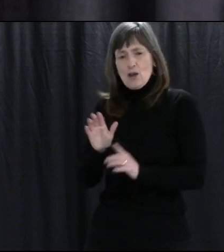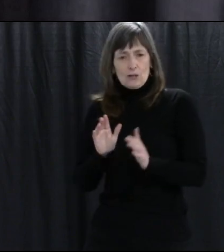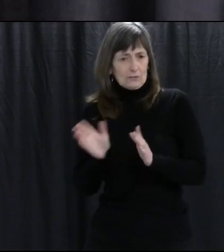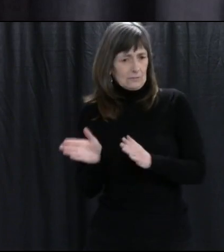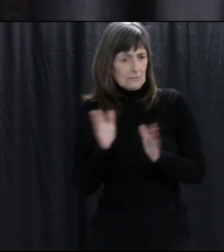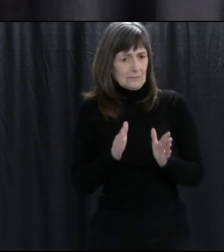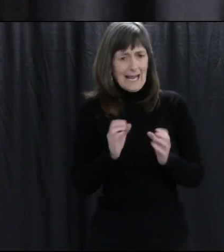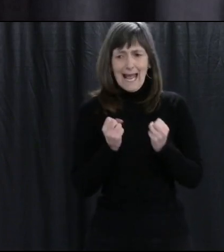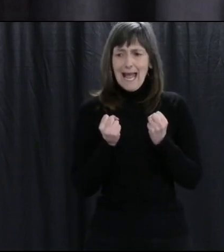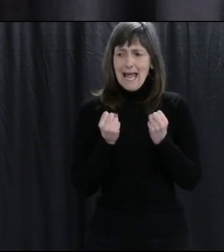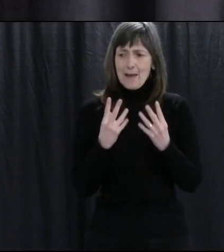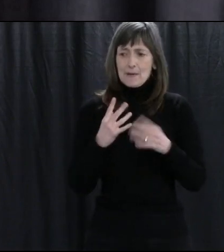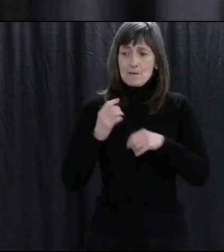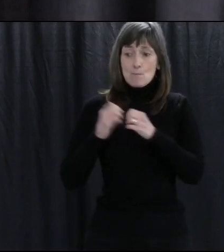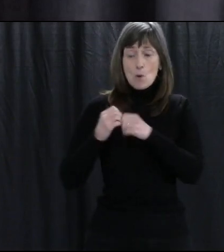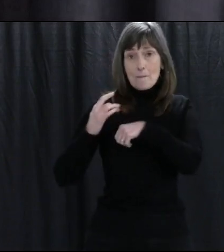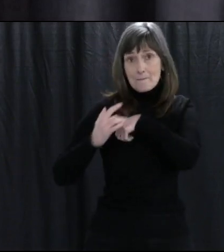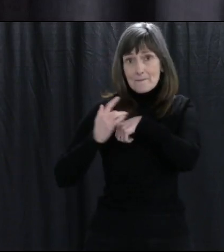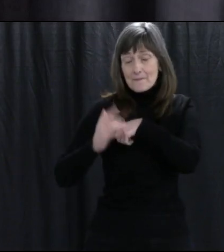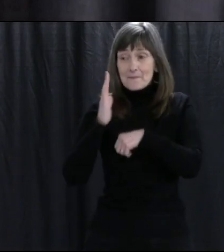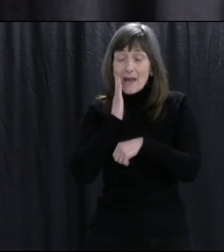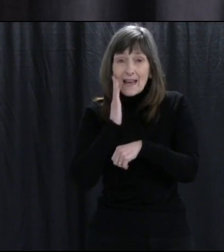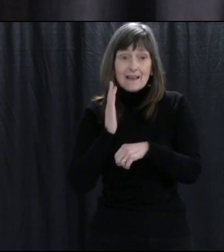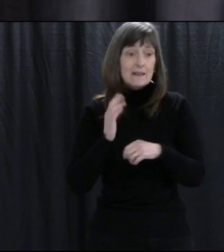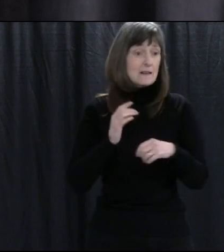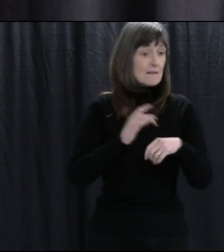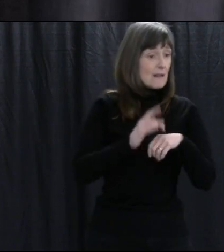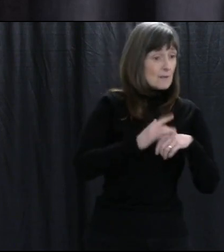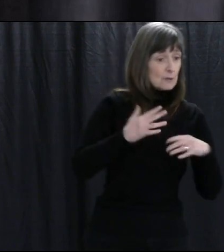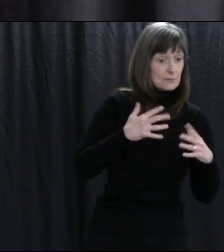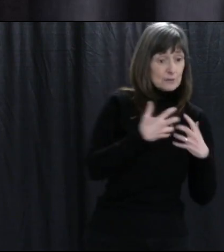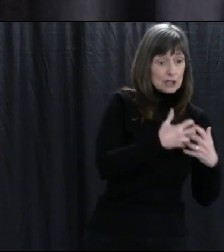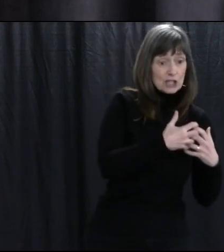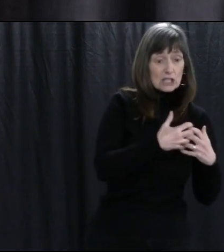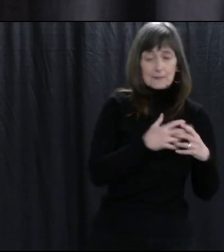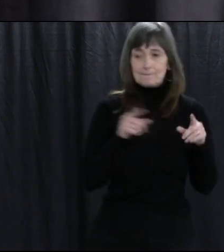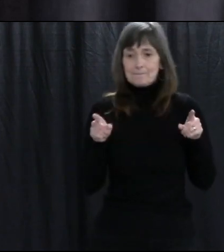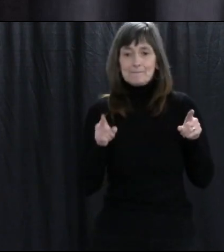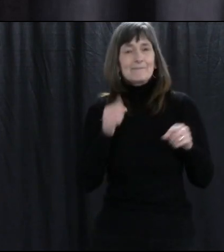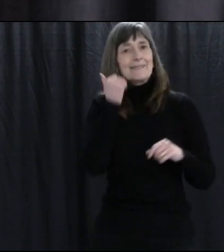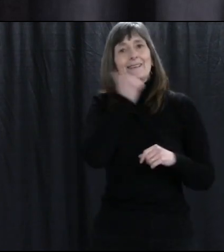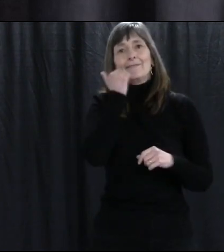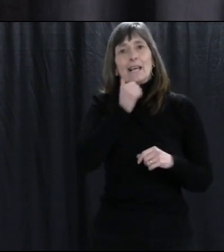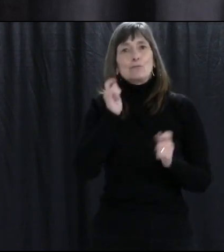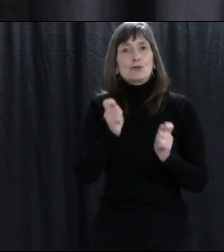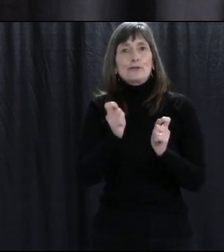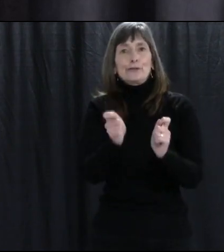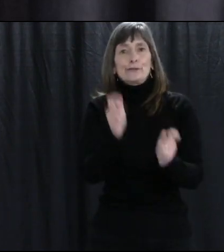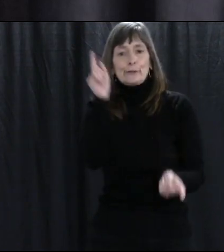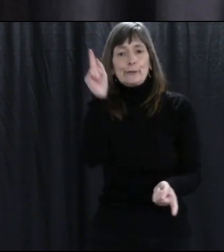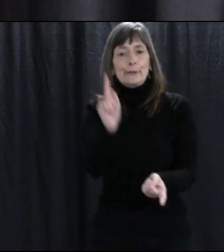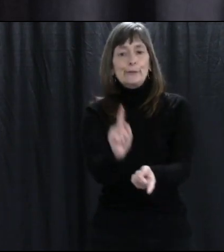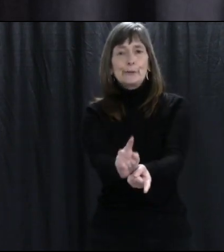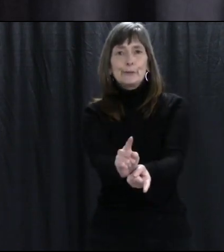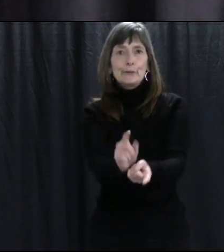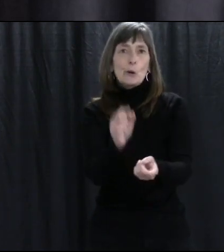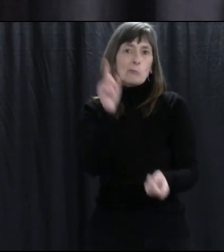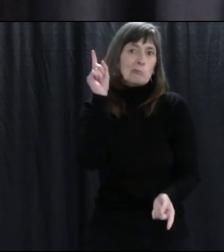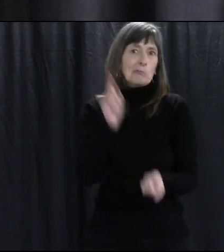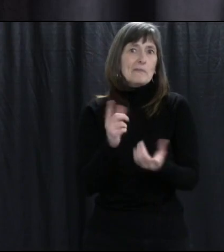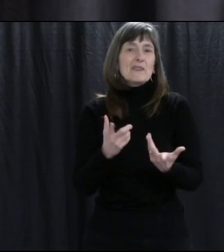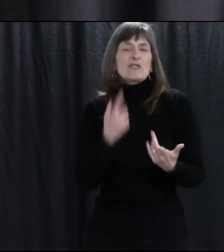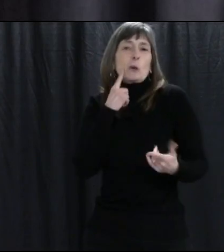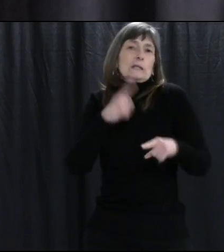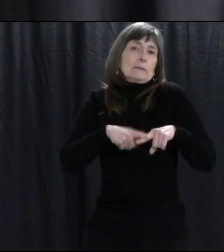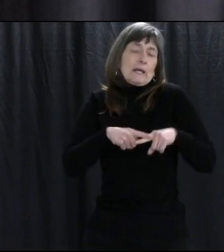actually impossible to predict. So we would anticipate that that would wash out over the course of a period of a